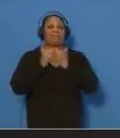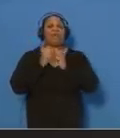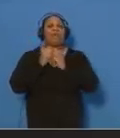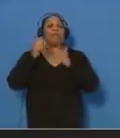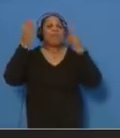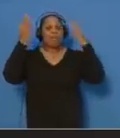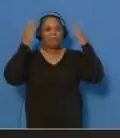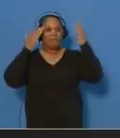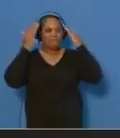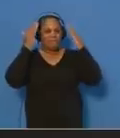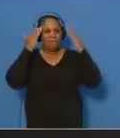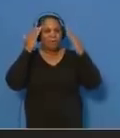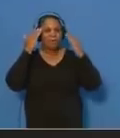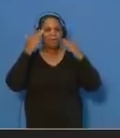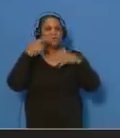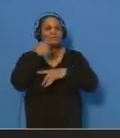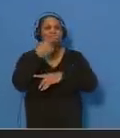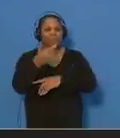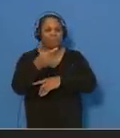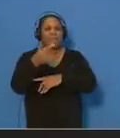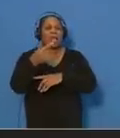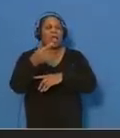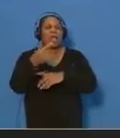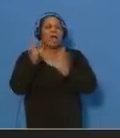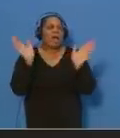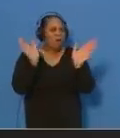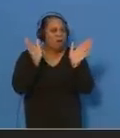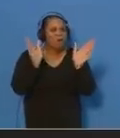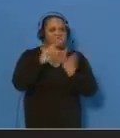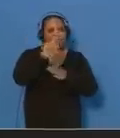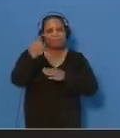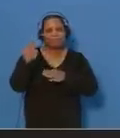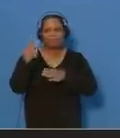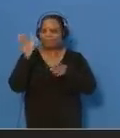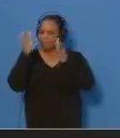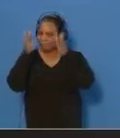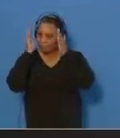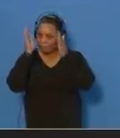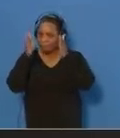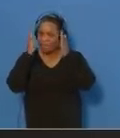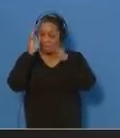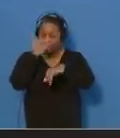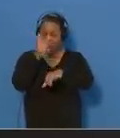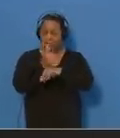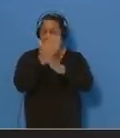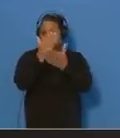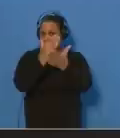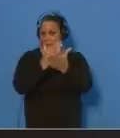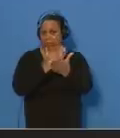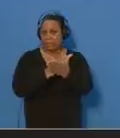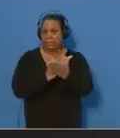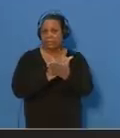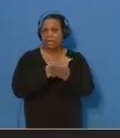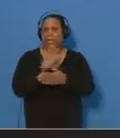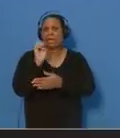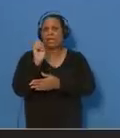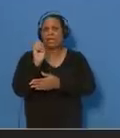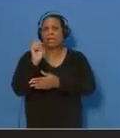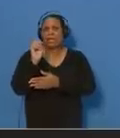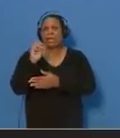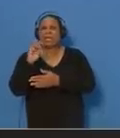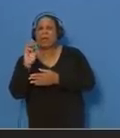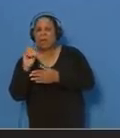refrain. I'm urging members of the community to please adhere to the guidelines set out in the Emergency Powers